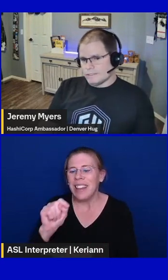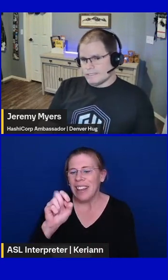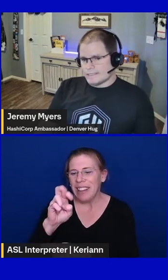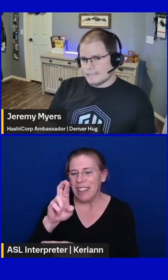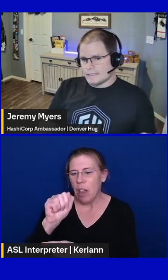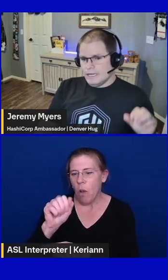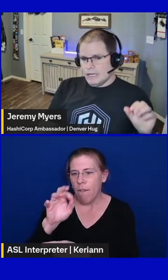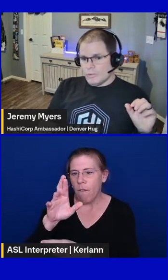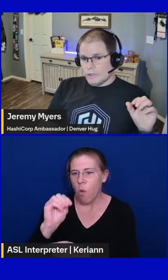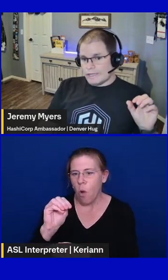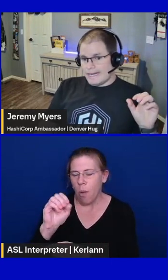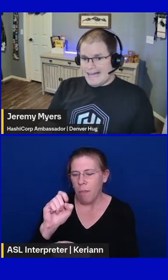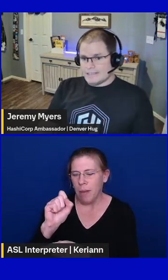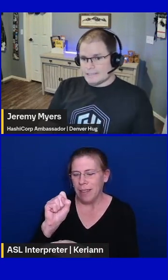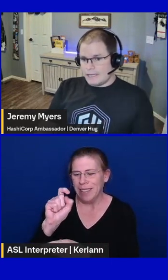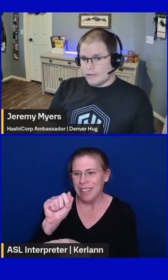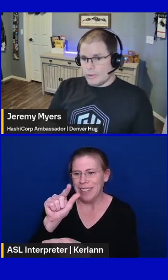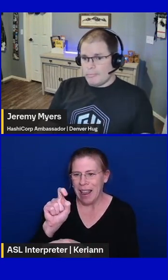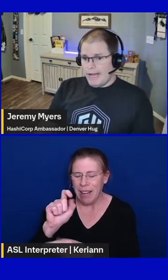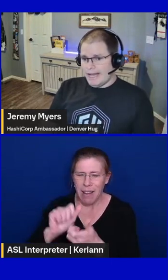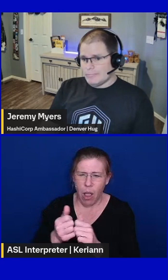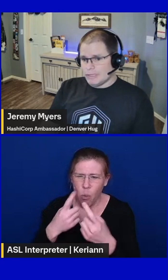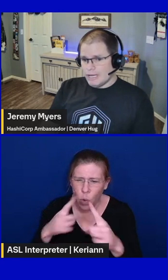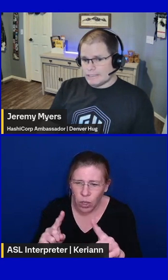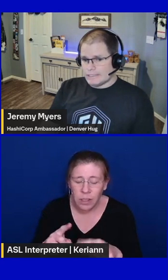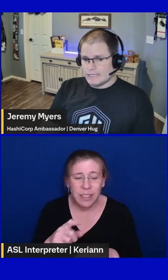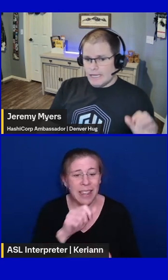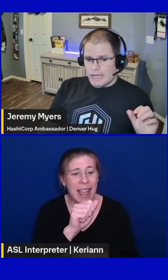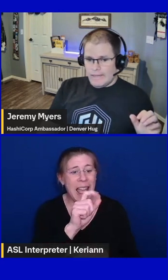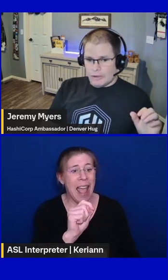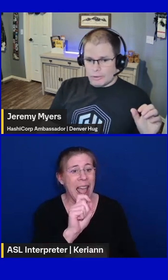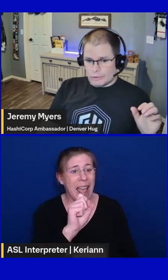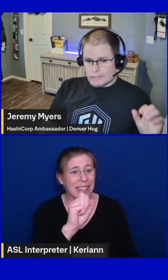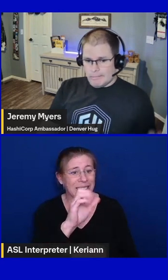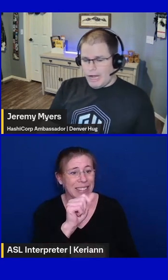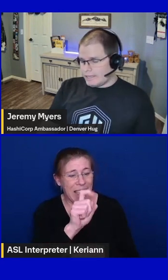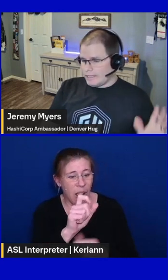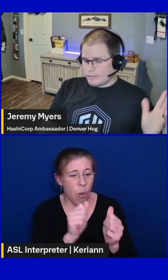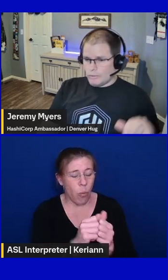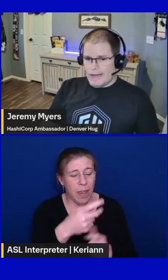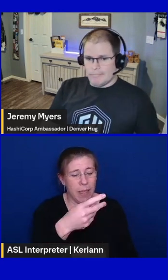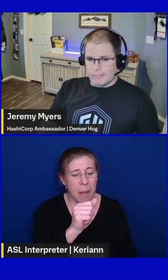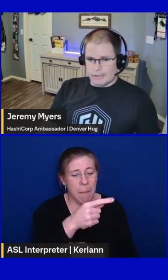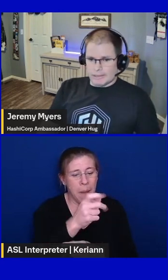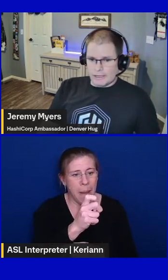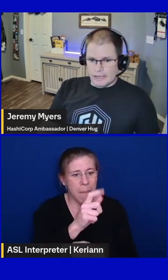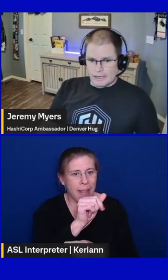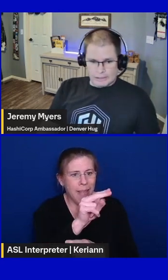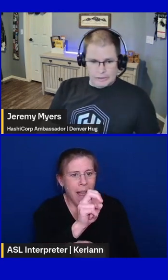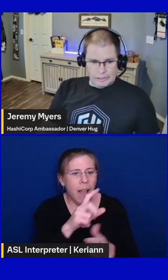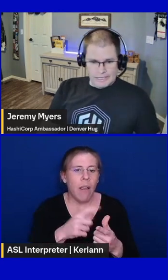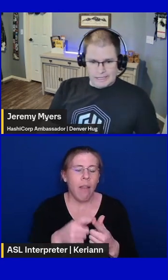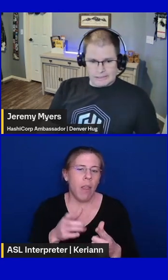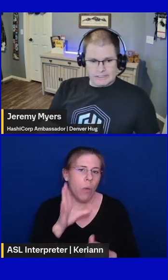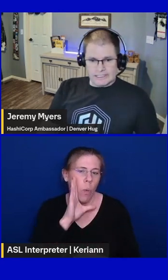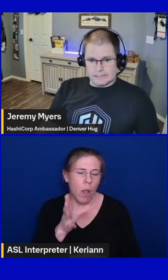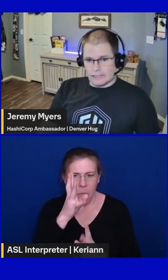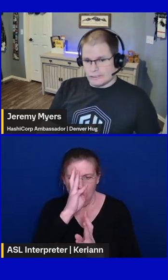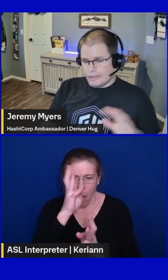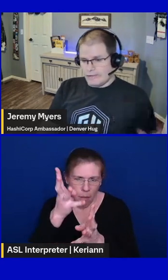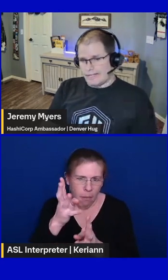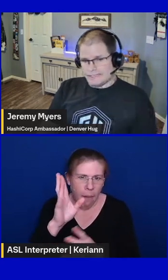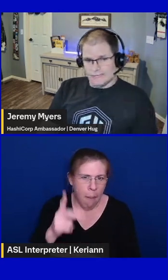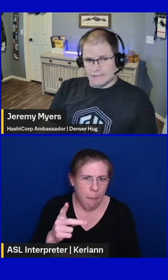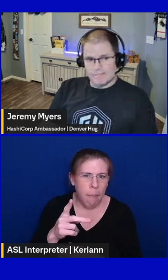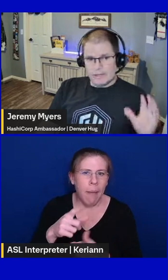that works with testing. We'll look at scale with pipelines, and then we'll do some mocking and we'll wrap up and call it a day. So let's